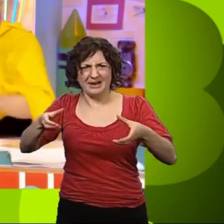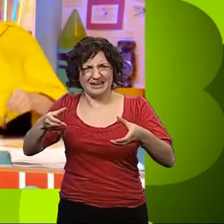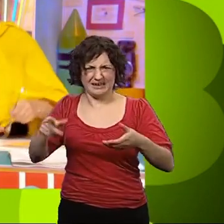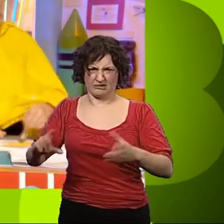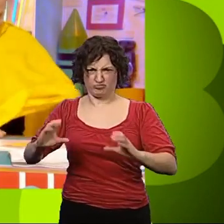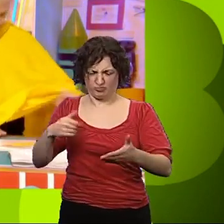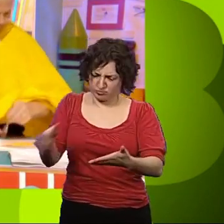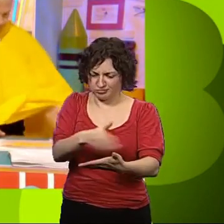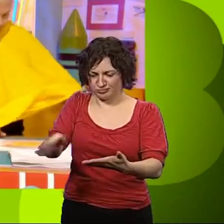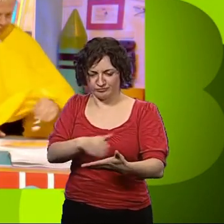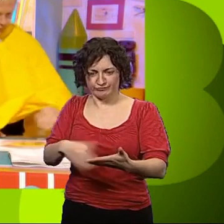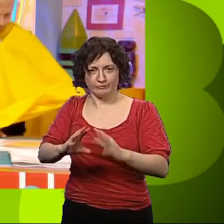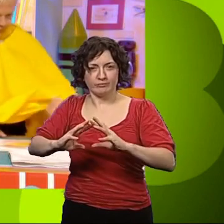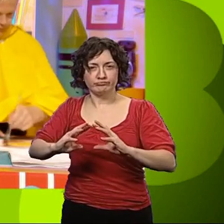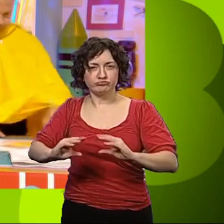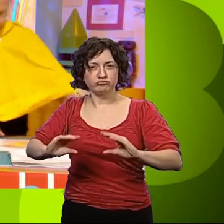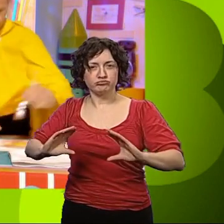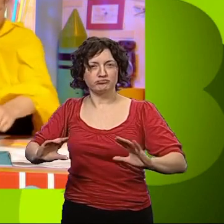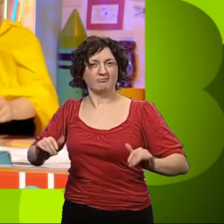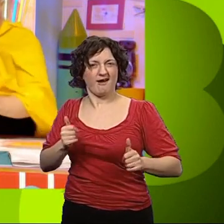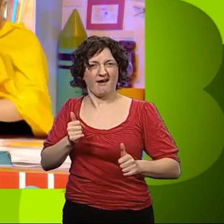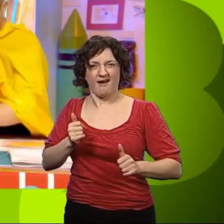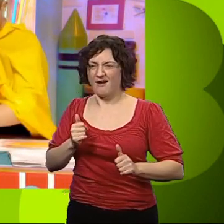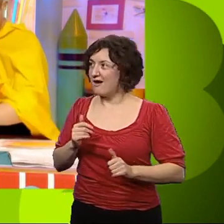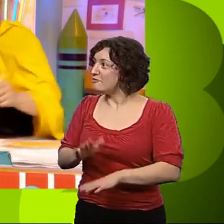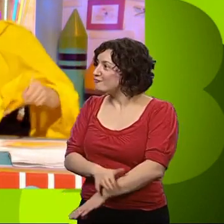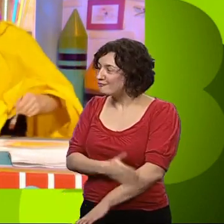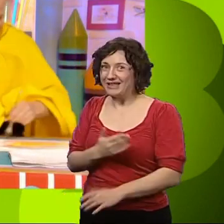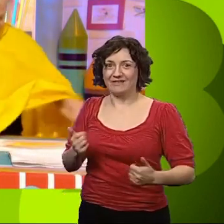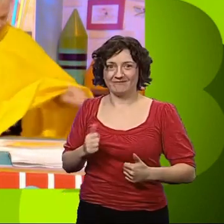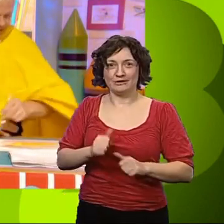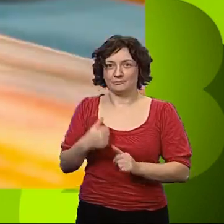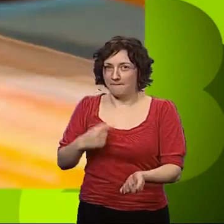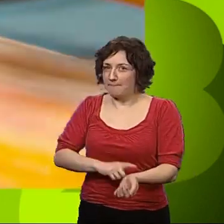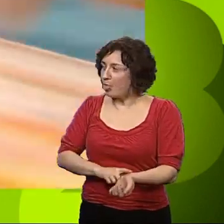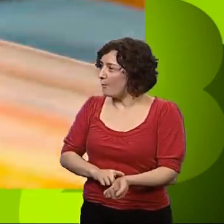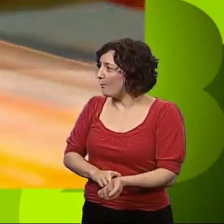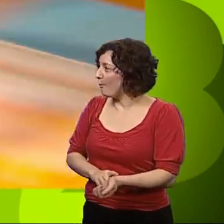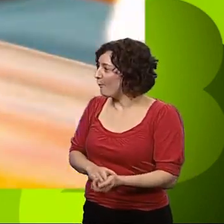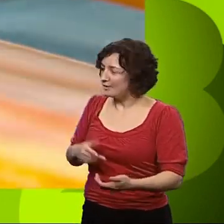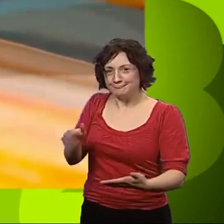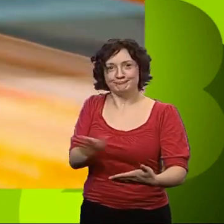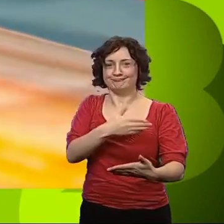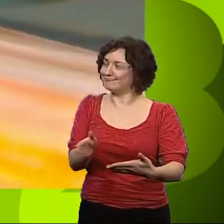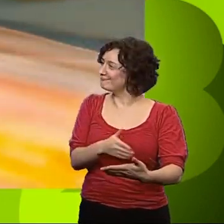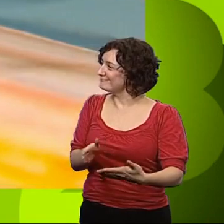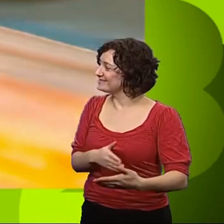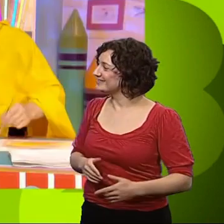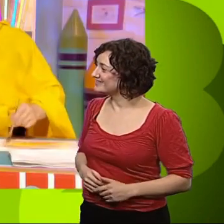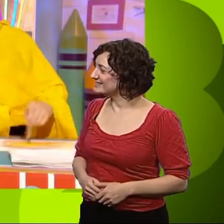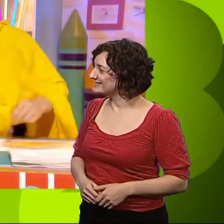I've got green on the go. Let's get the blue really wet in there. Whoa, look how wet that is. Nice. Wet, wet,